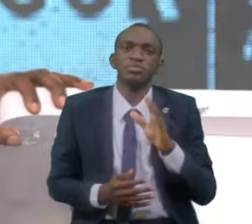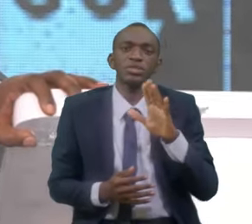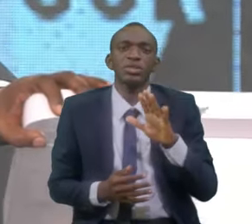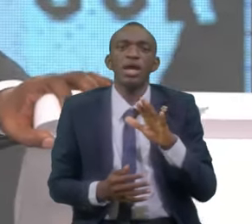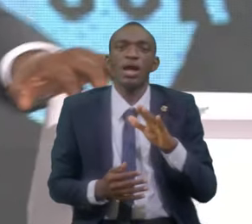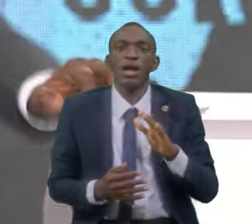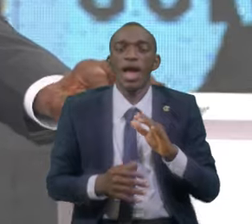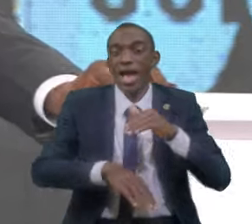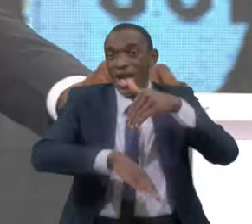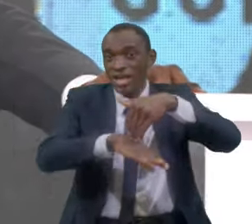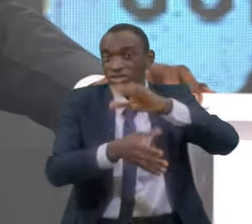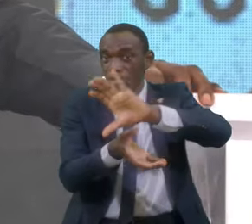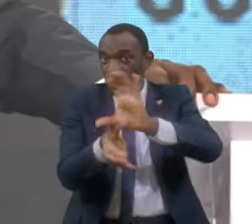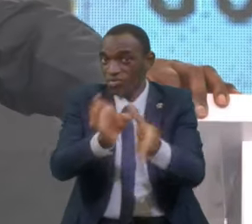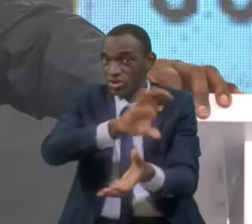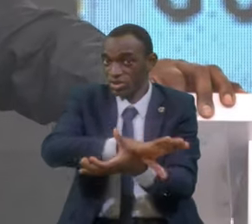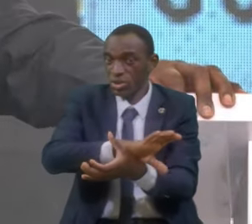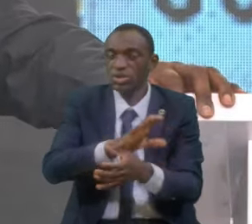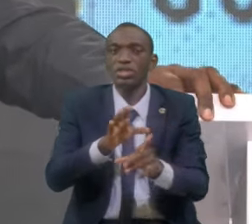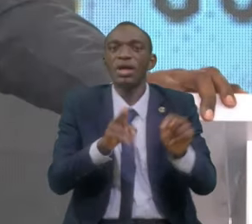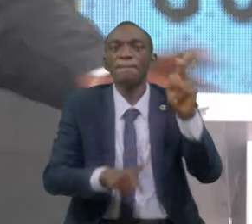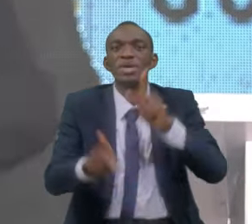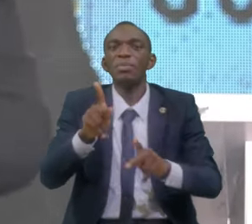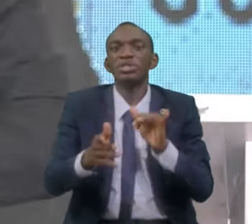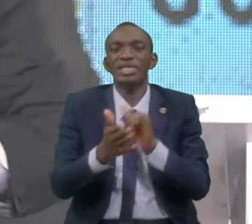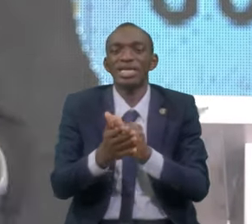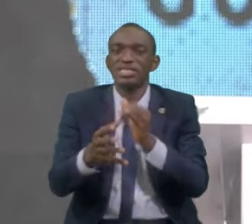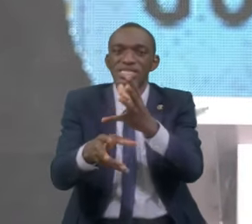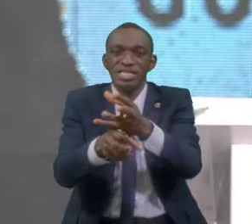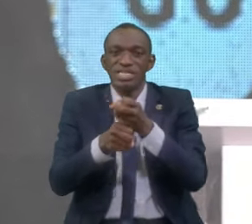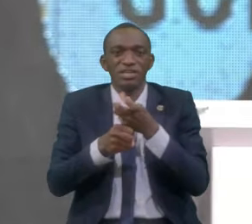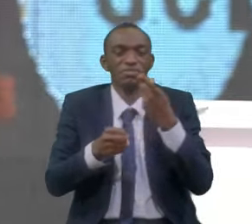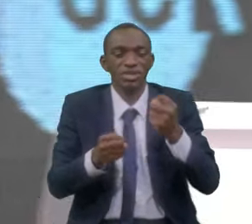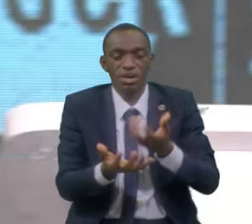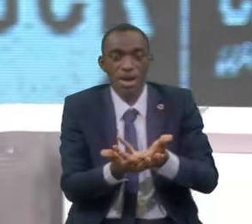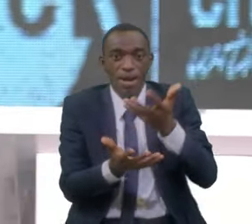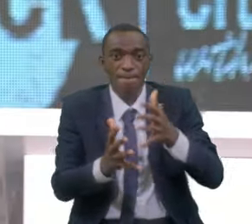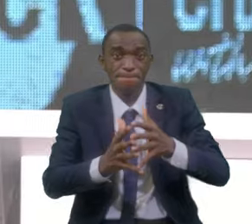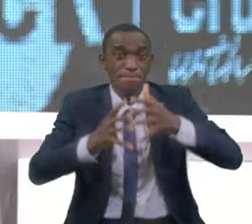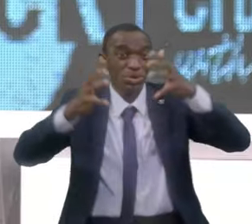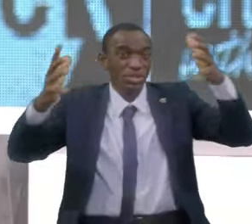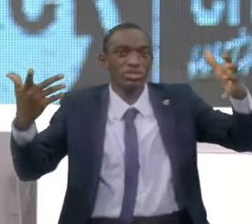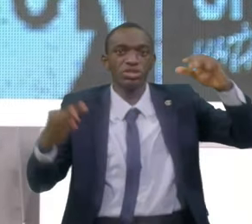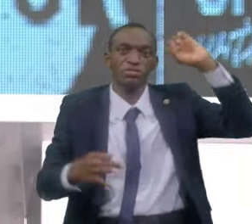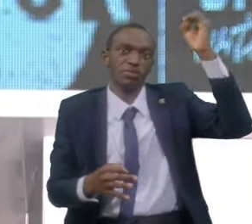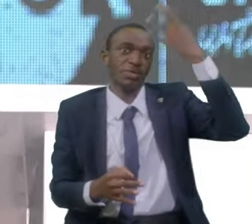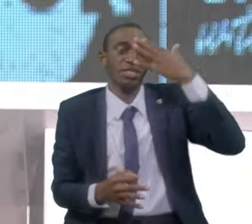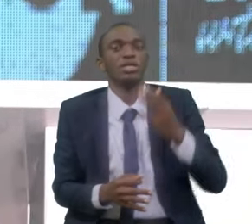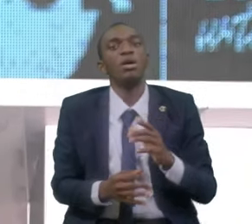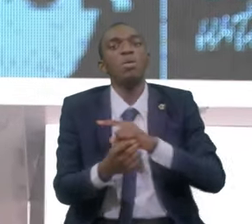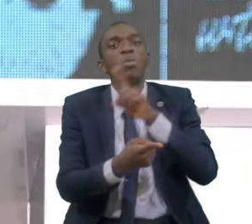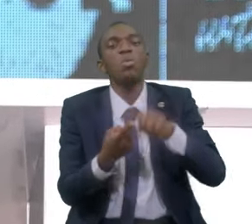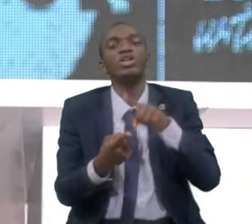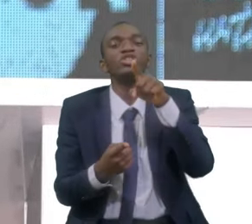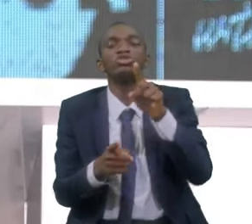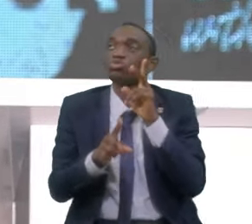conversion, they that receive the abundance of grace when you looked up to the Lord for your